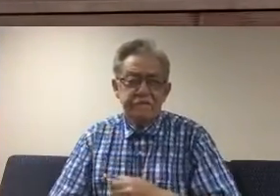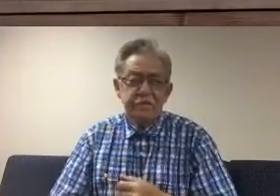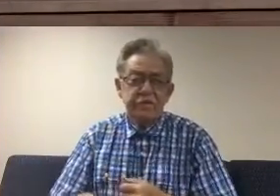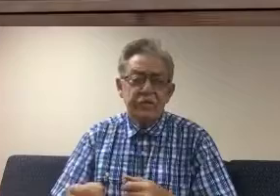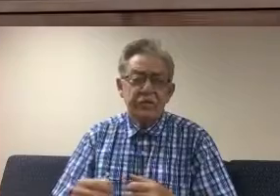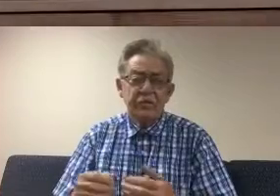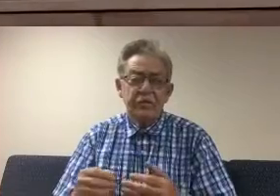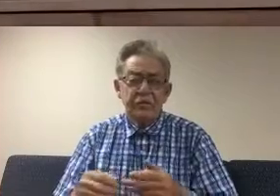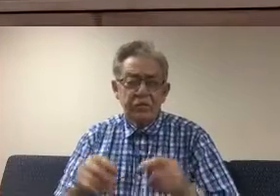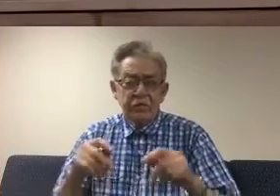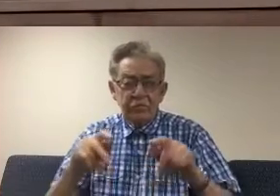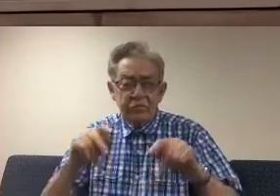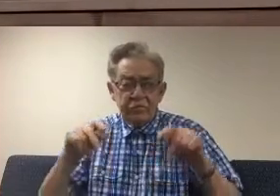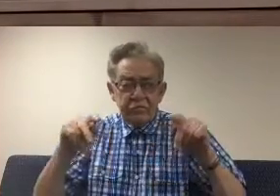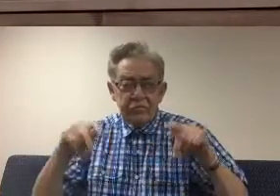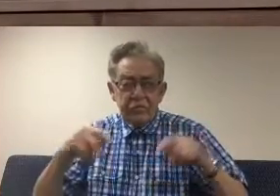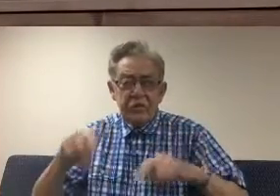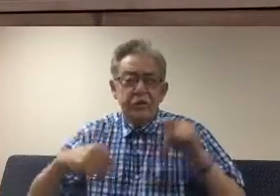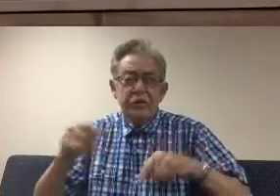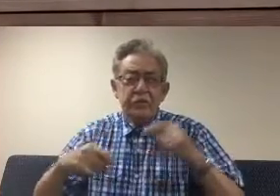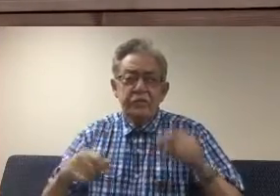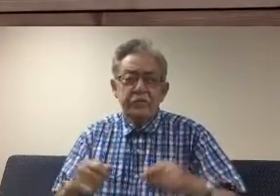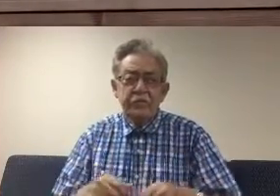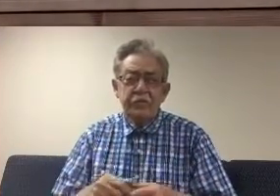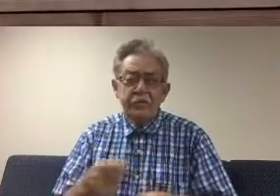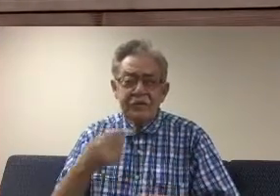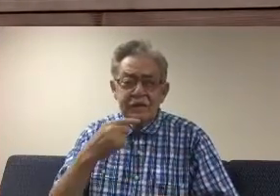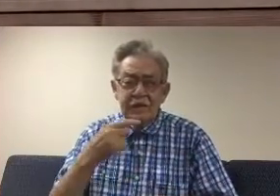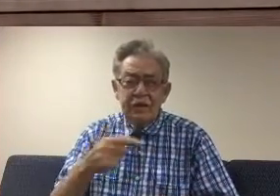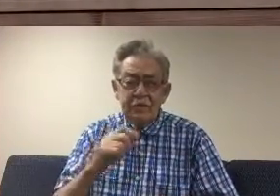agree that what they had been saying was not true.